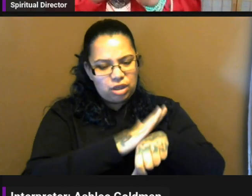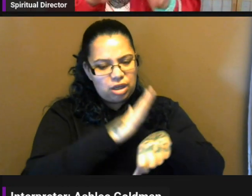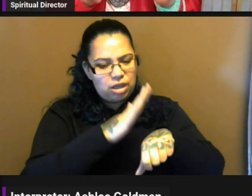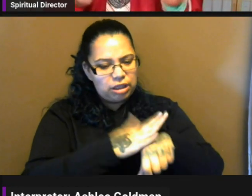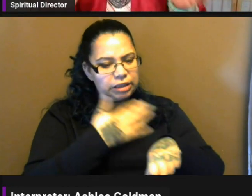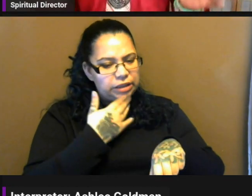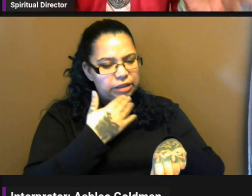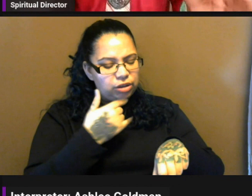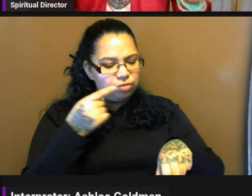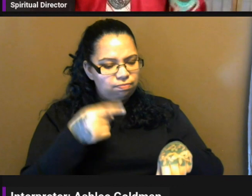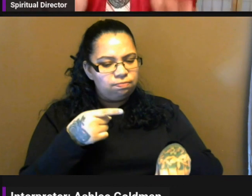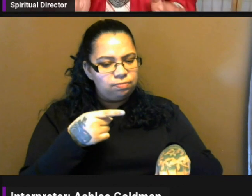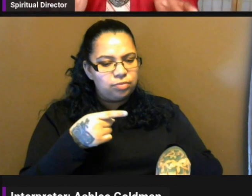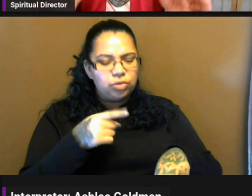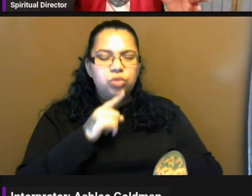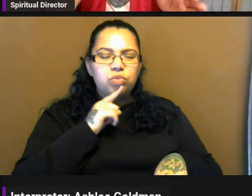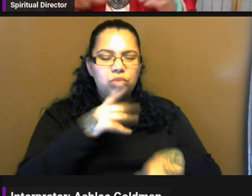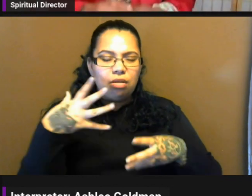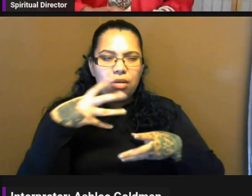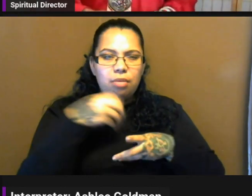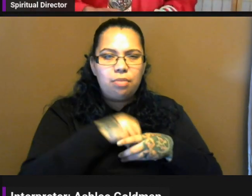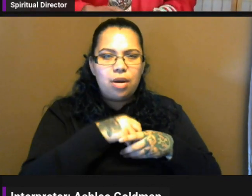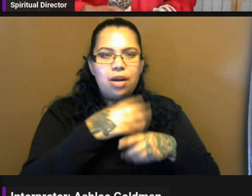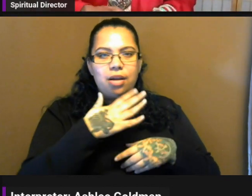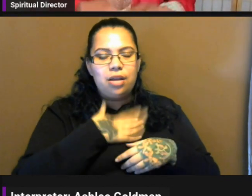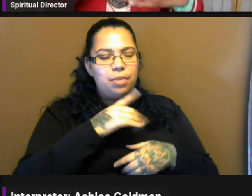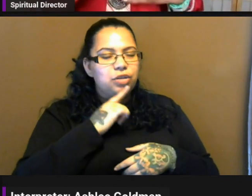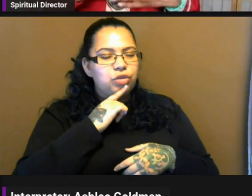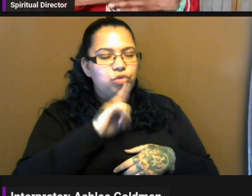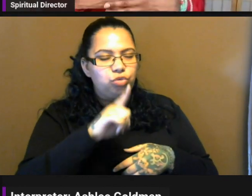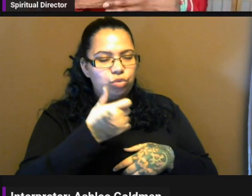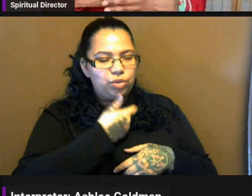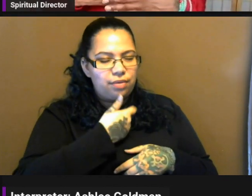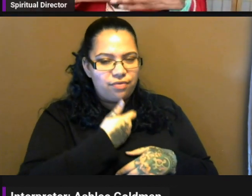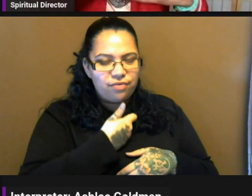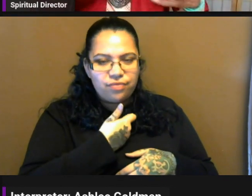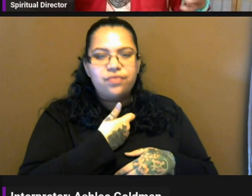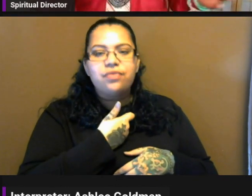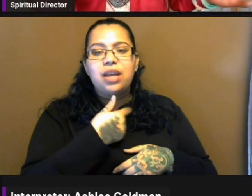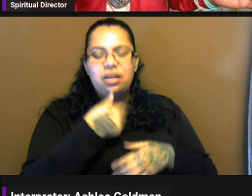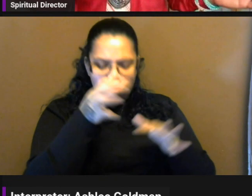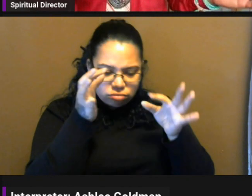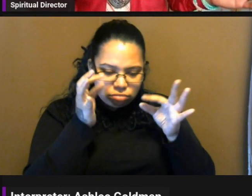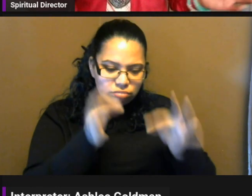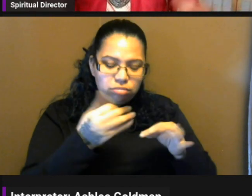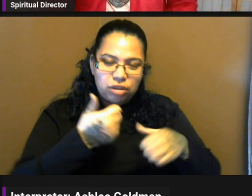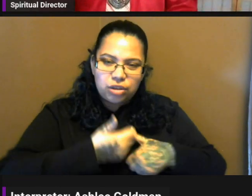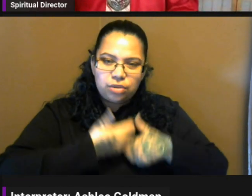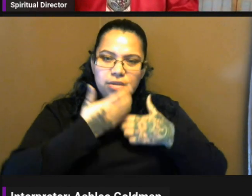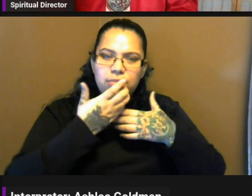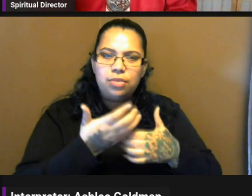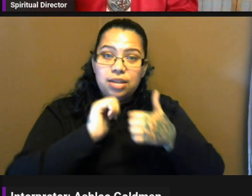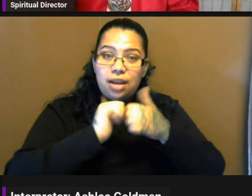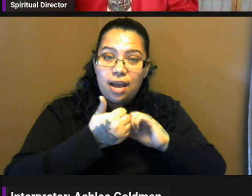Gentleness is part of my true nature. I choose to express it